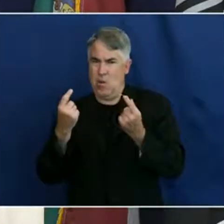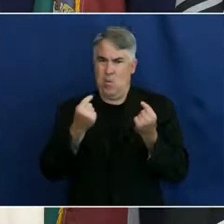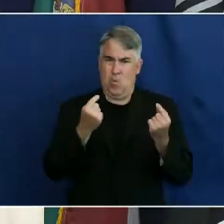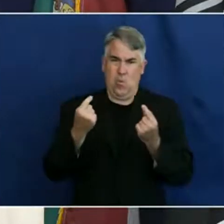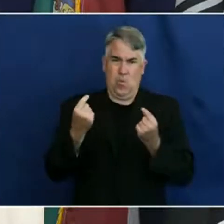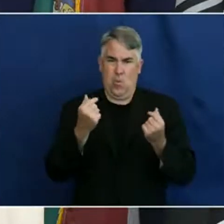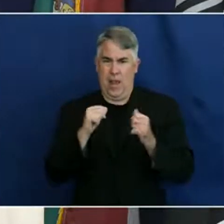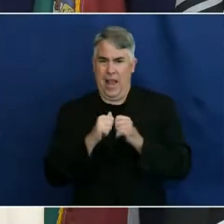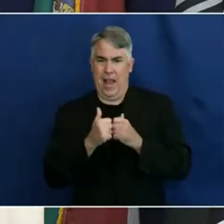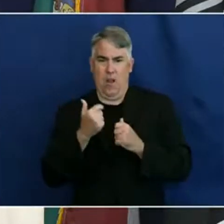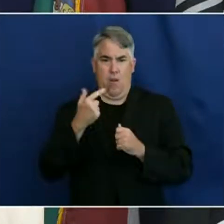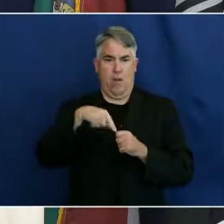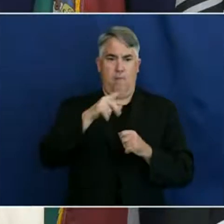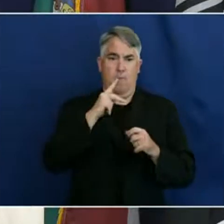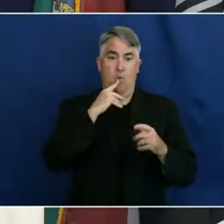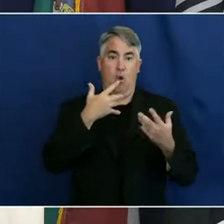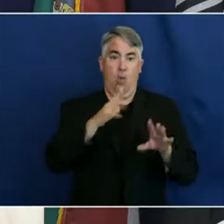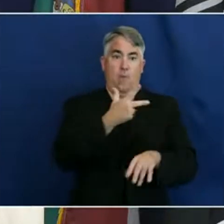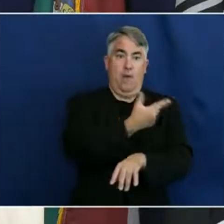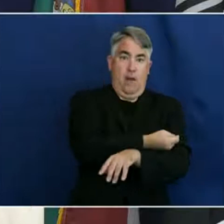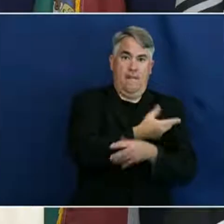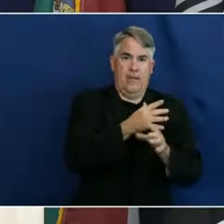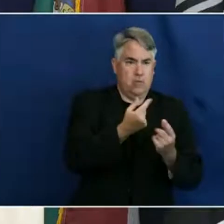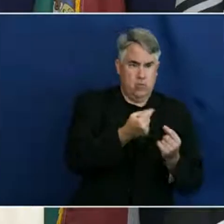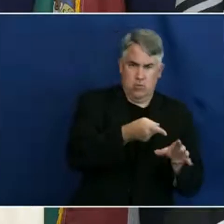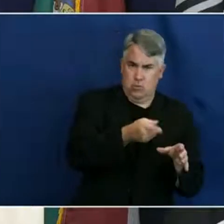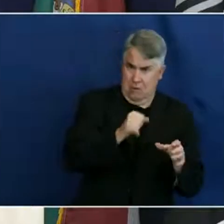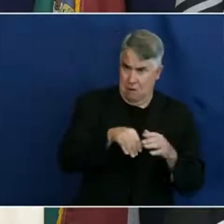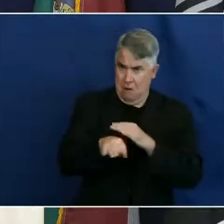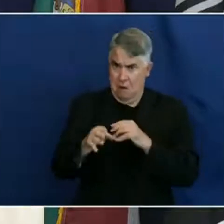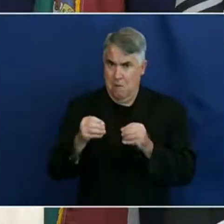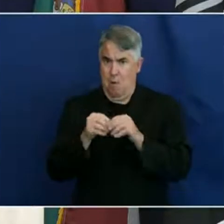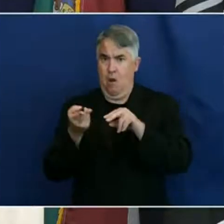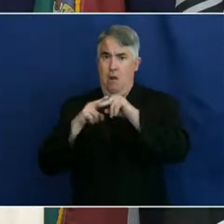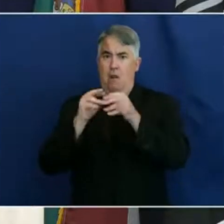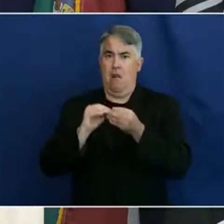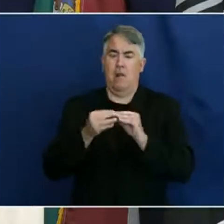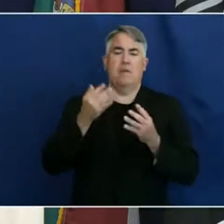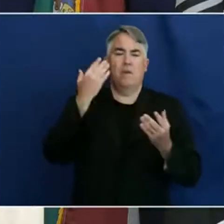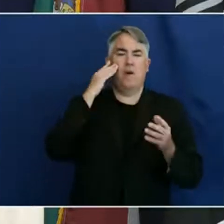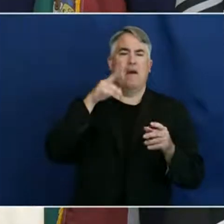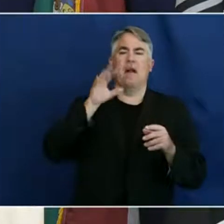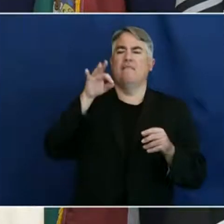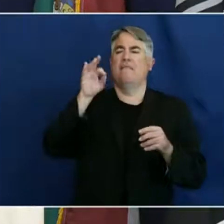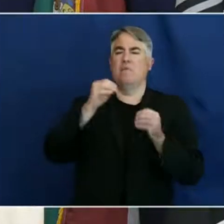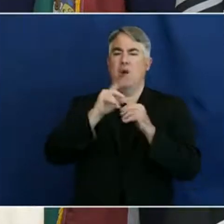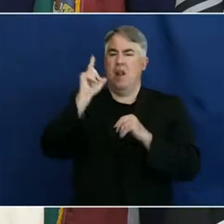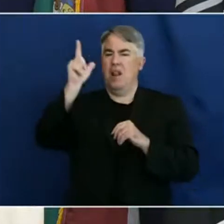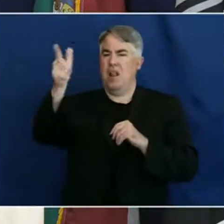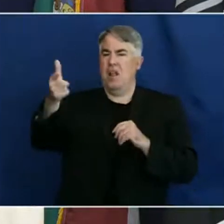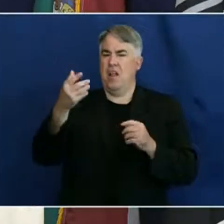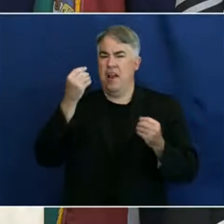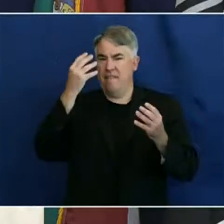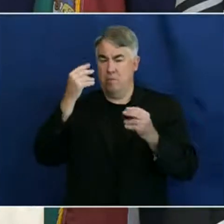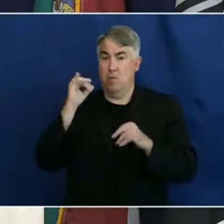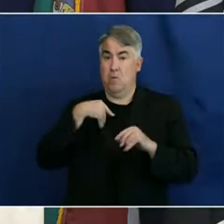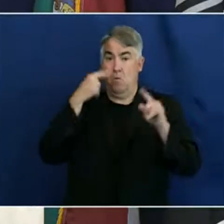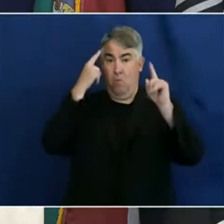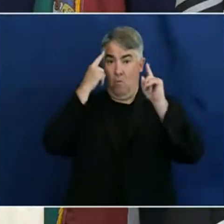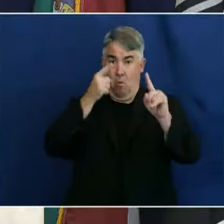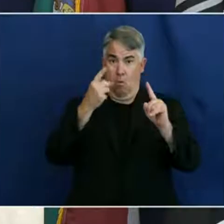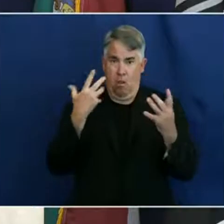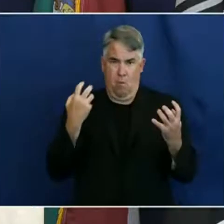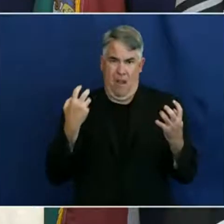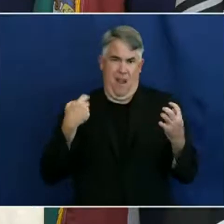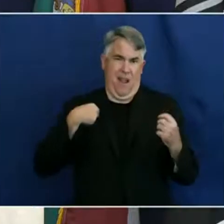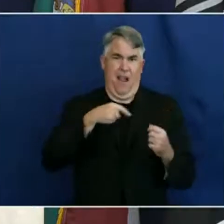work, and we really hope in the coming 24 to 48 hours we'll get greater clarity on that. I think the aim and the intention is noble